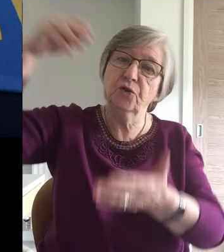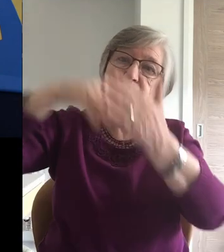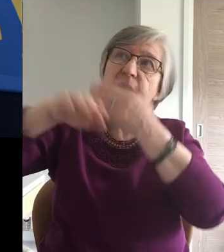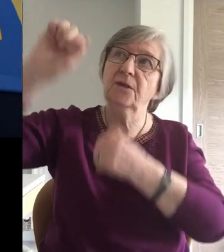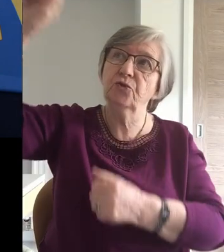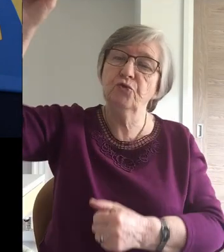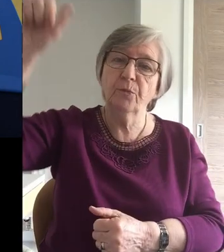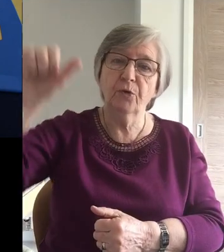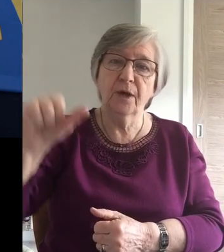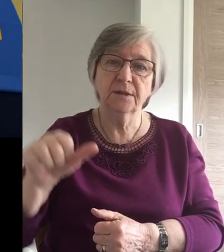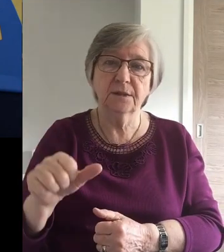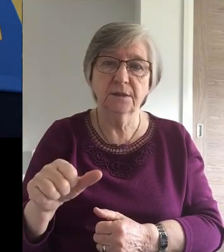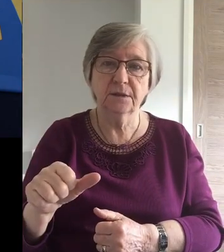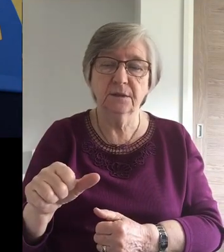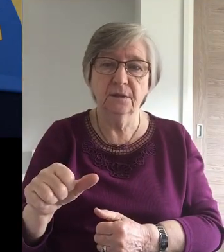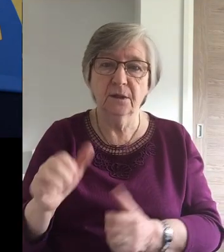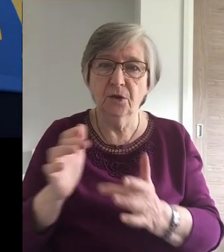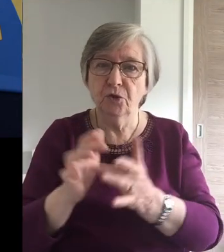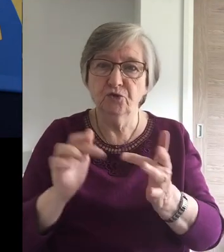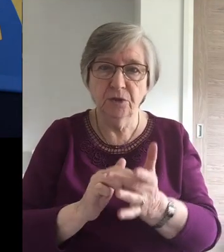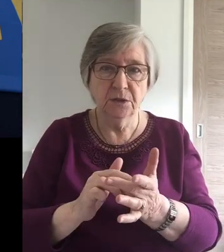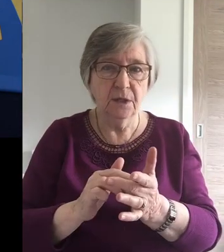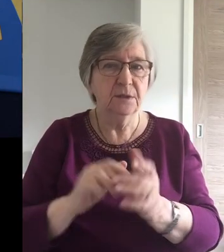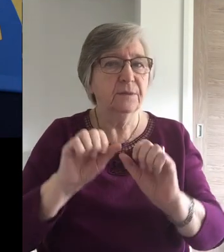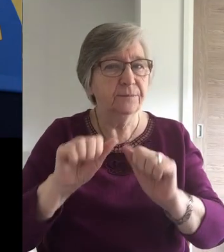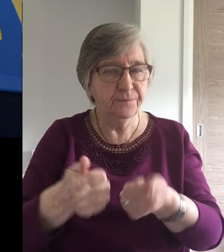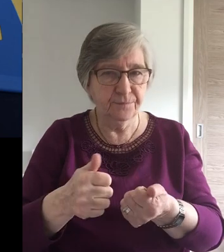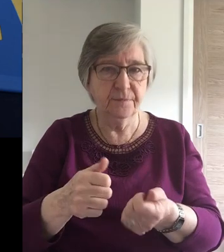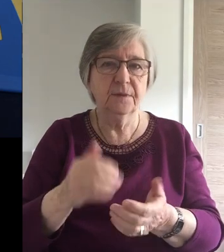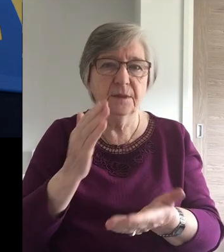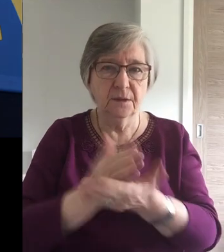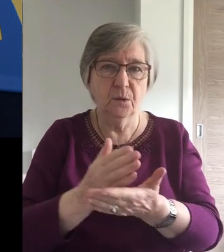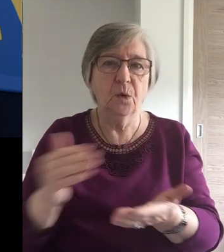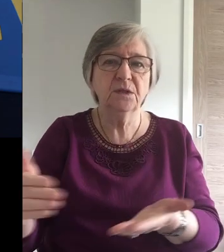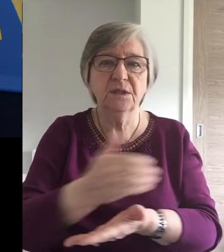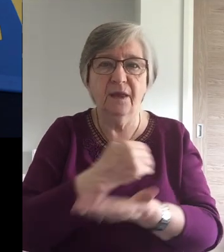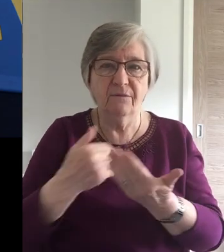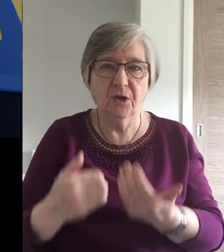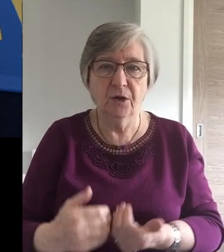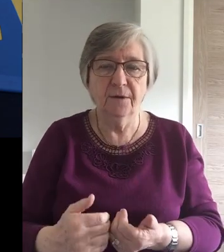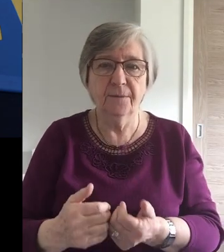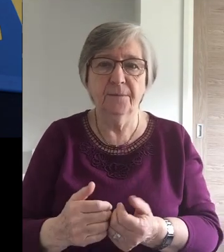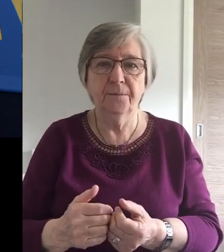presence, he has fulfilled the calling to be a Savior.